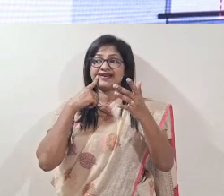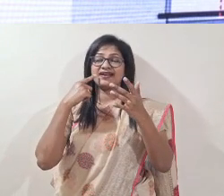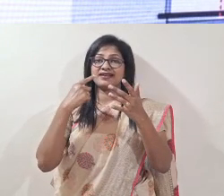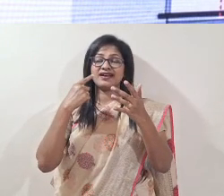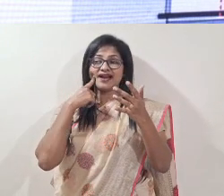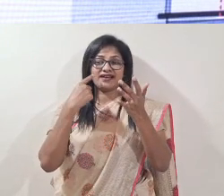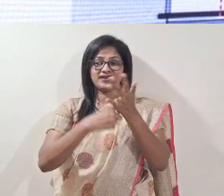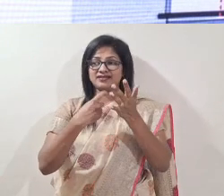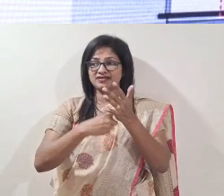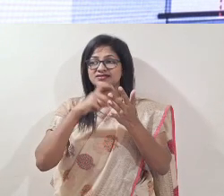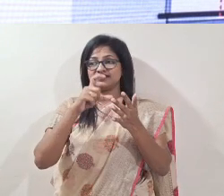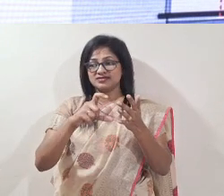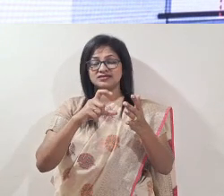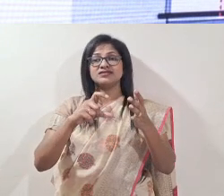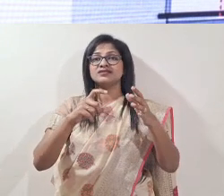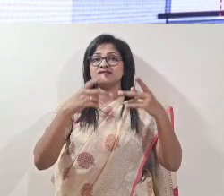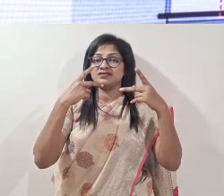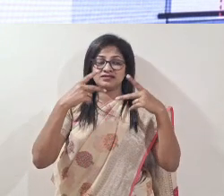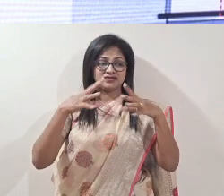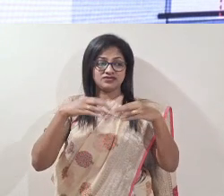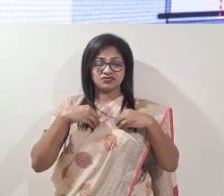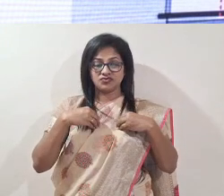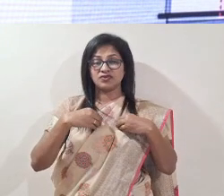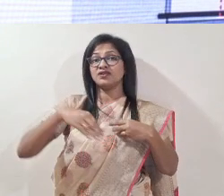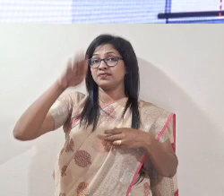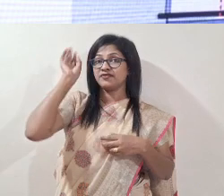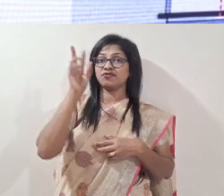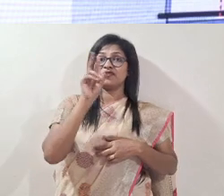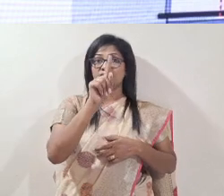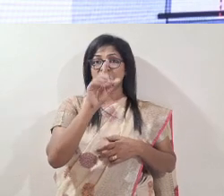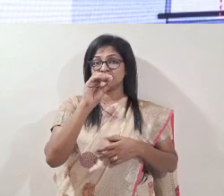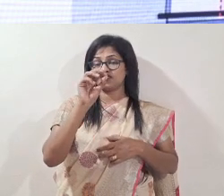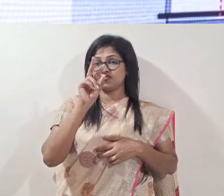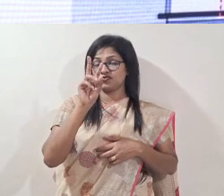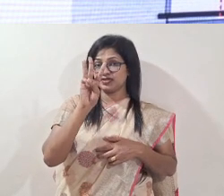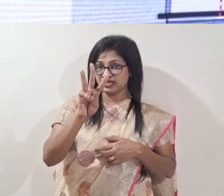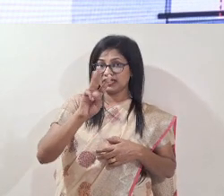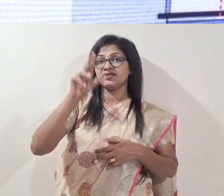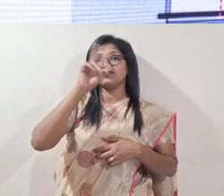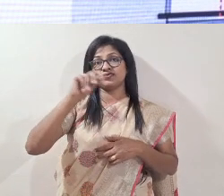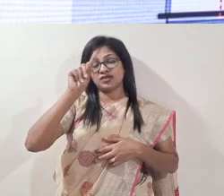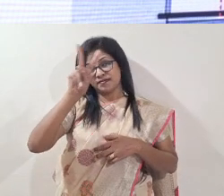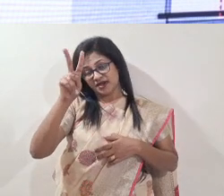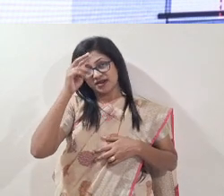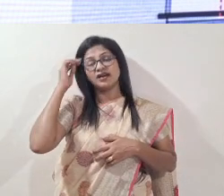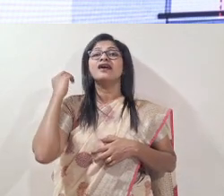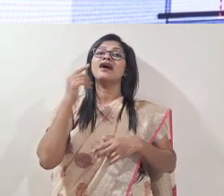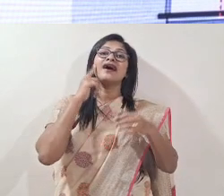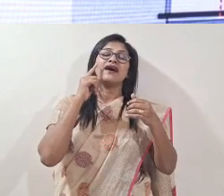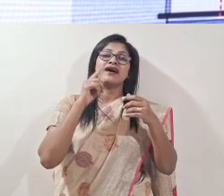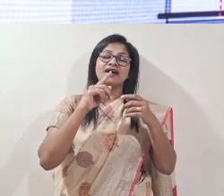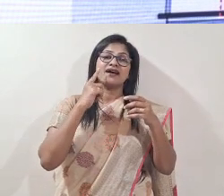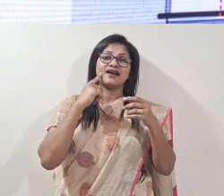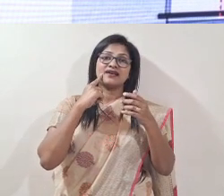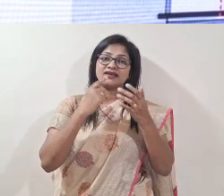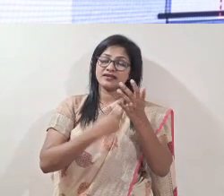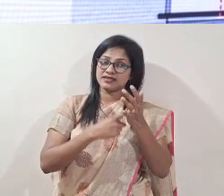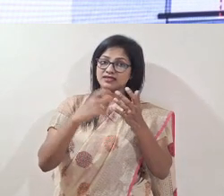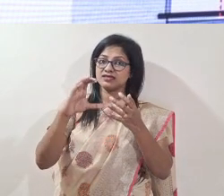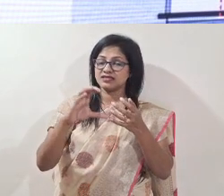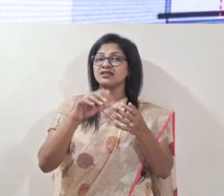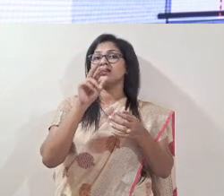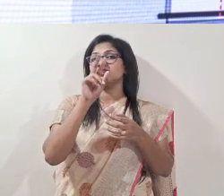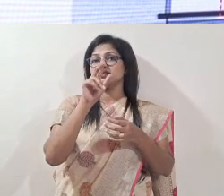that we referred in detail were the IRC 103 2012 and the IRC SP 117